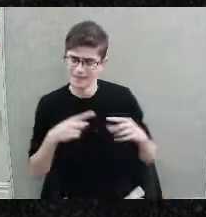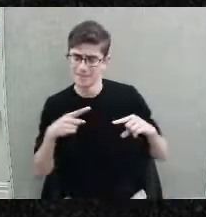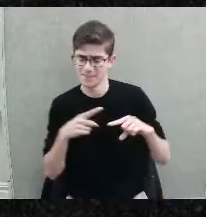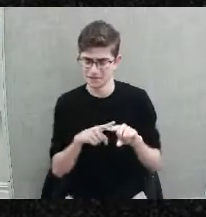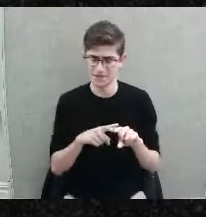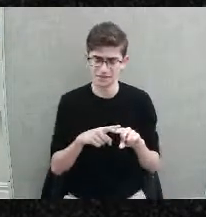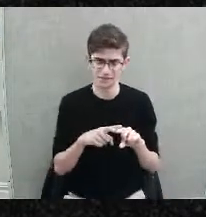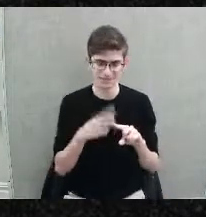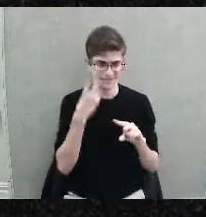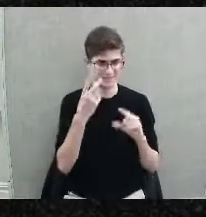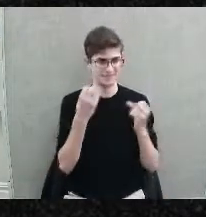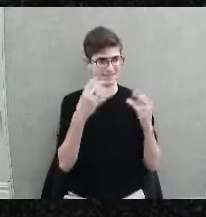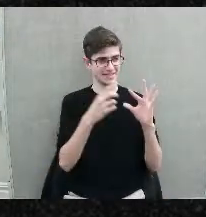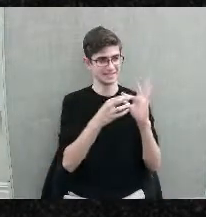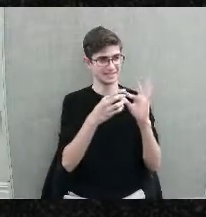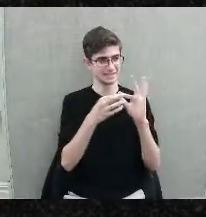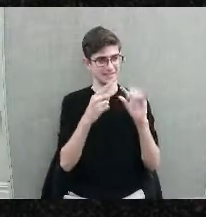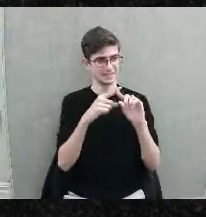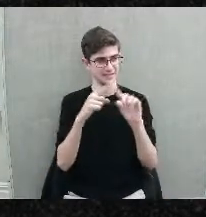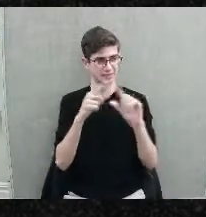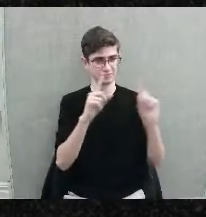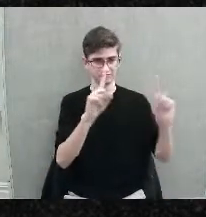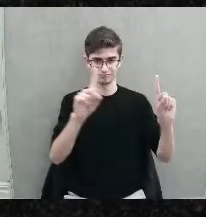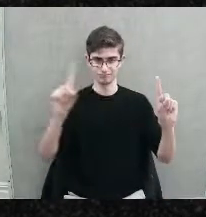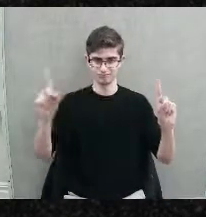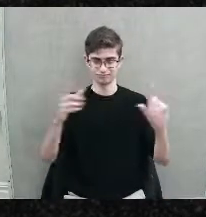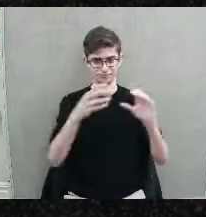again, came from these different